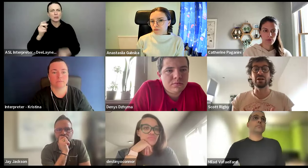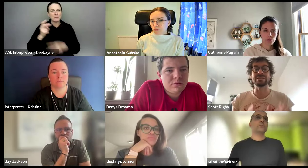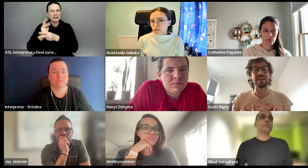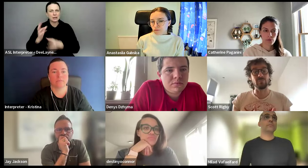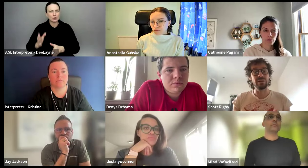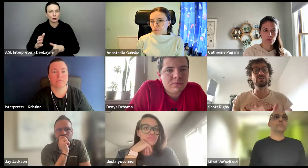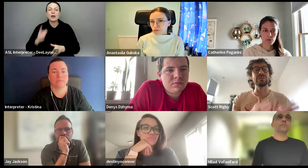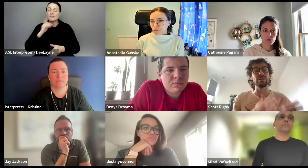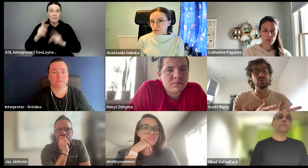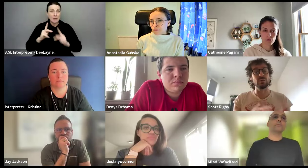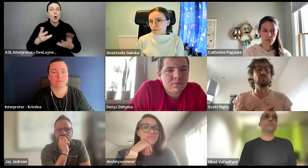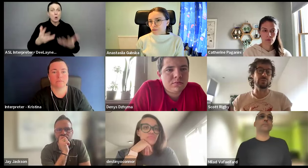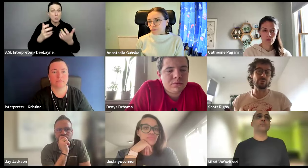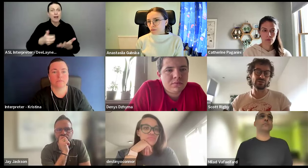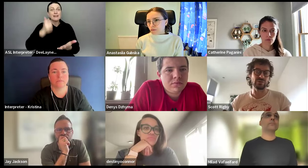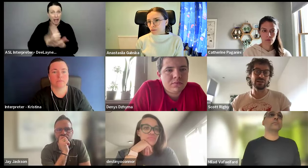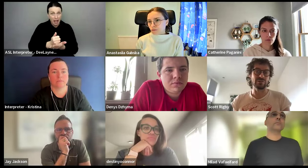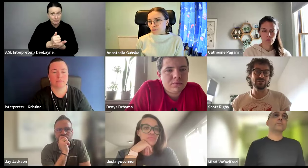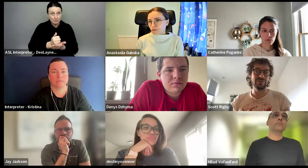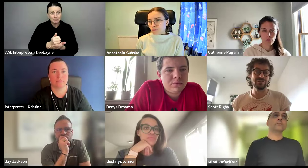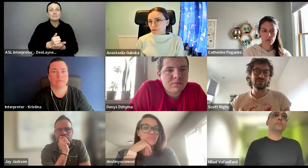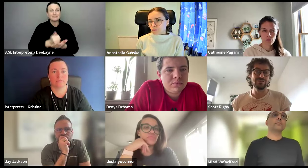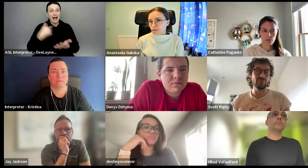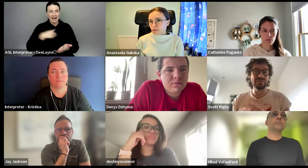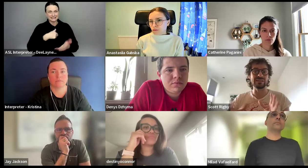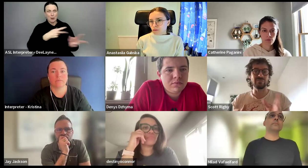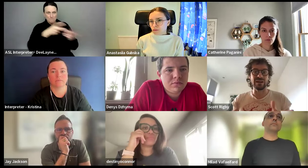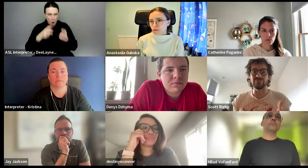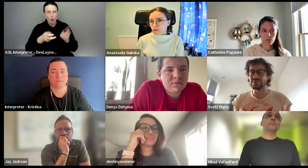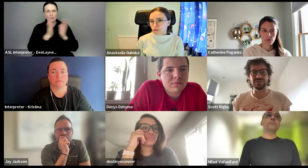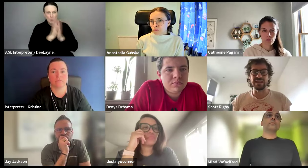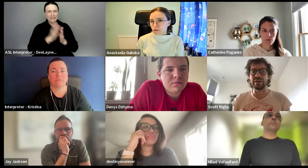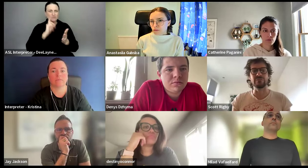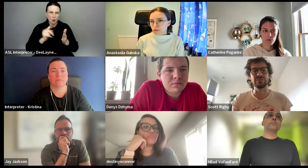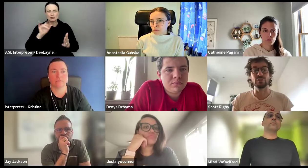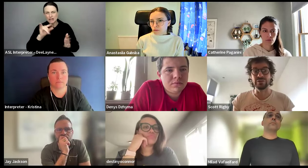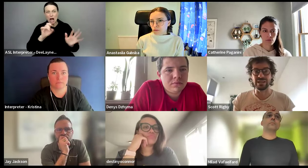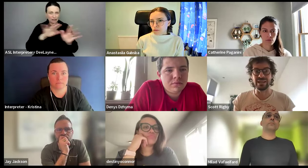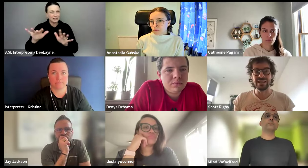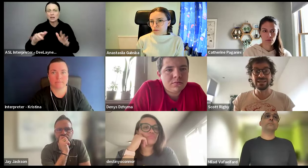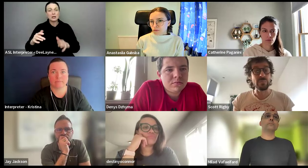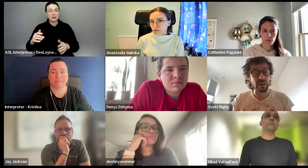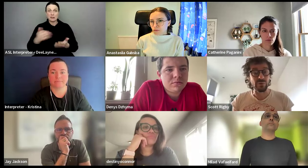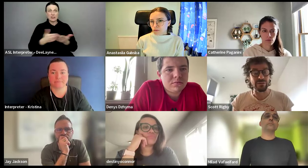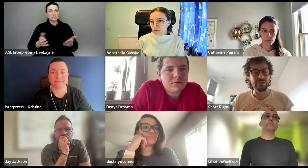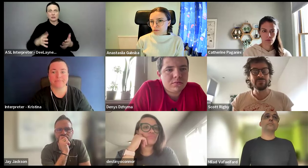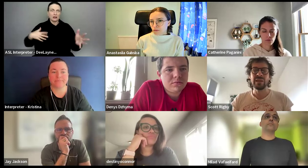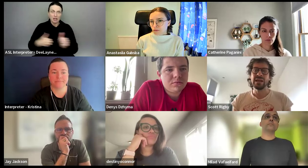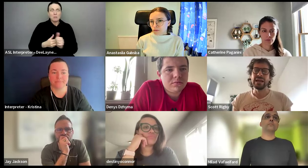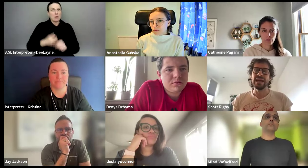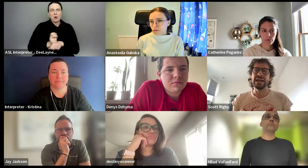people who want to help do issue and pull request triage. Those things that I was just saying we have difficulty keeping up